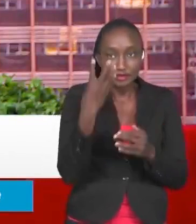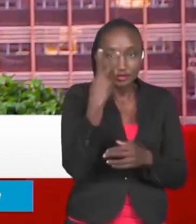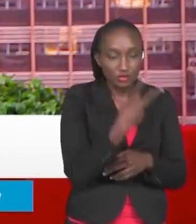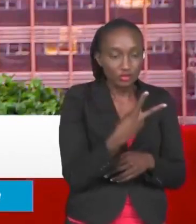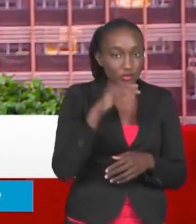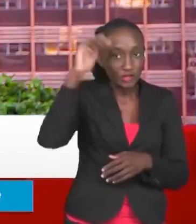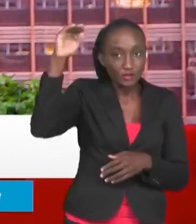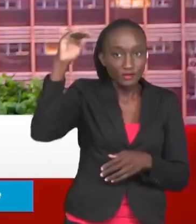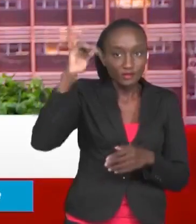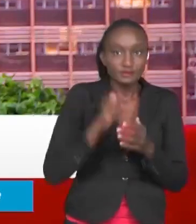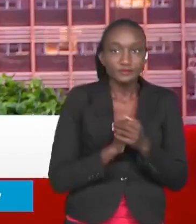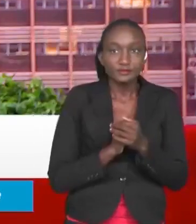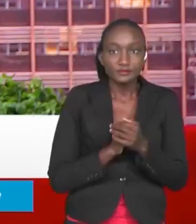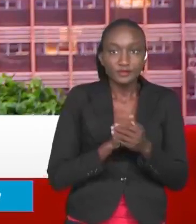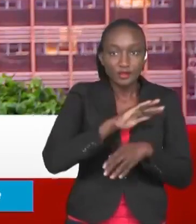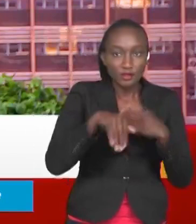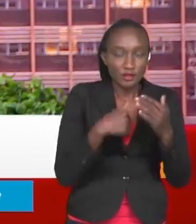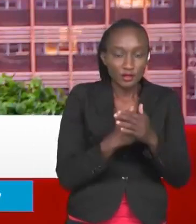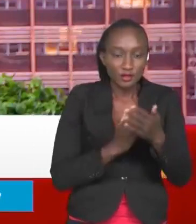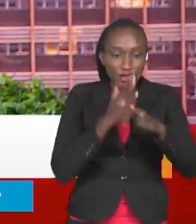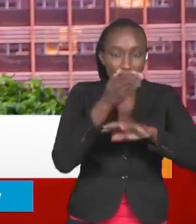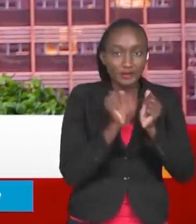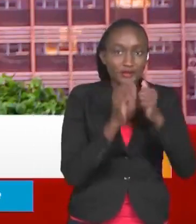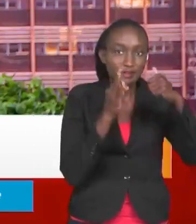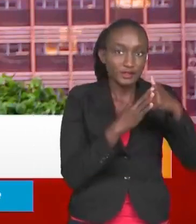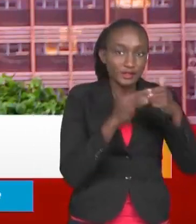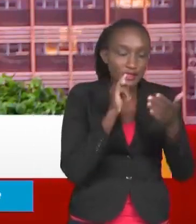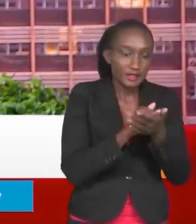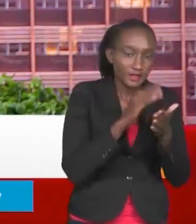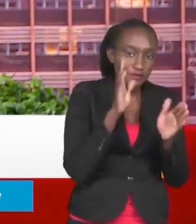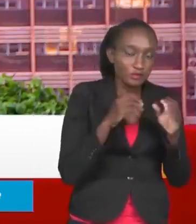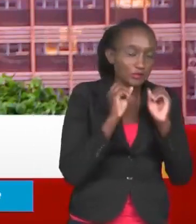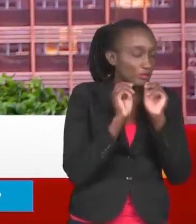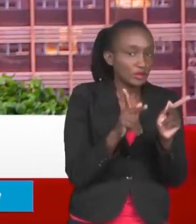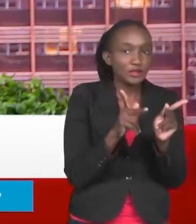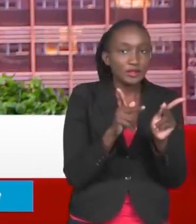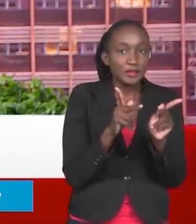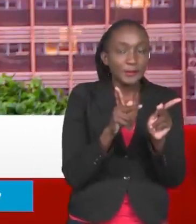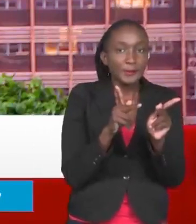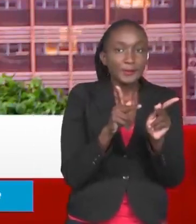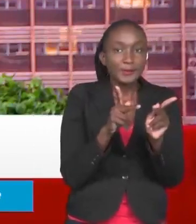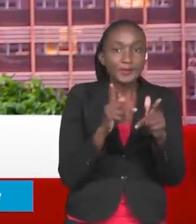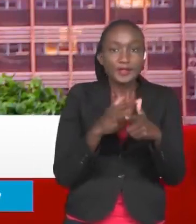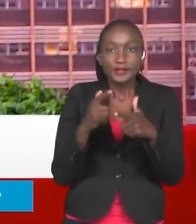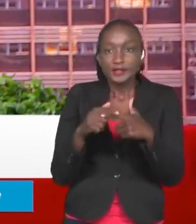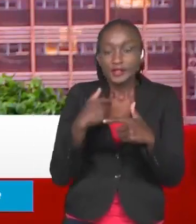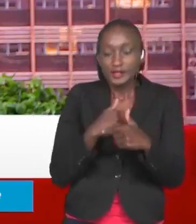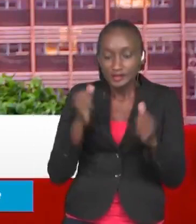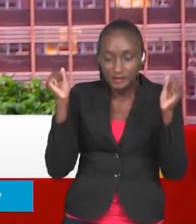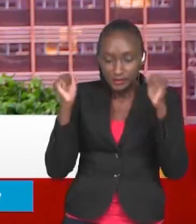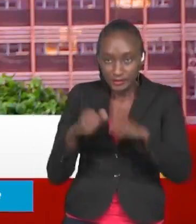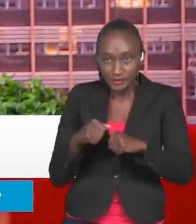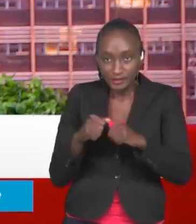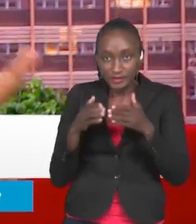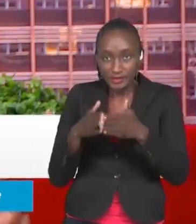adults. Mm-hmm. All above the age of 18. But these are... That is legal. Yes, yes. Yeah. Then there is consensual